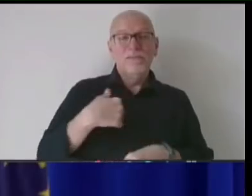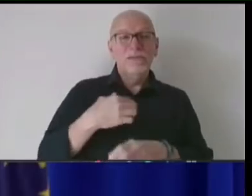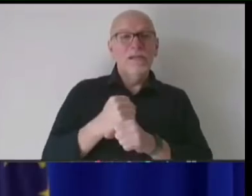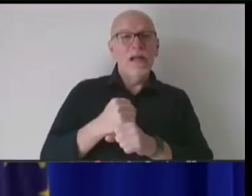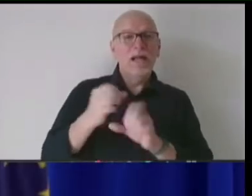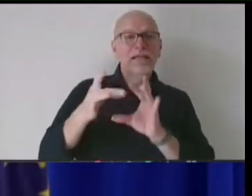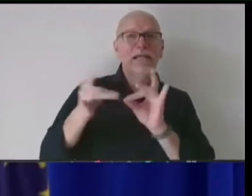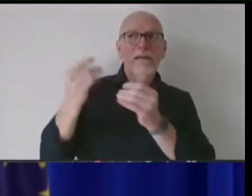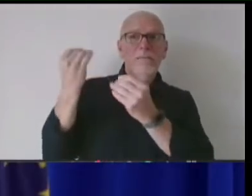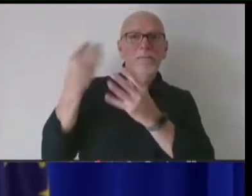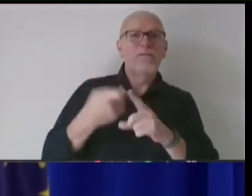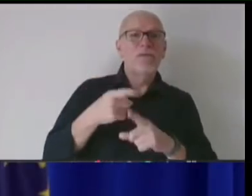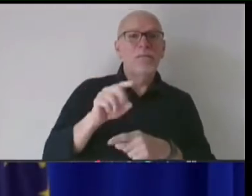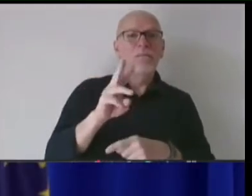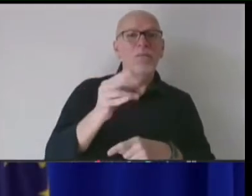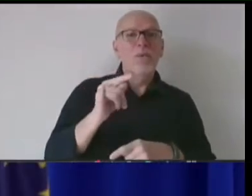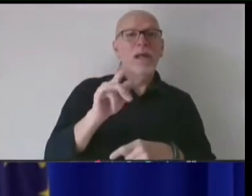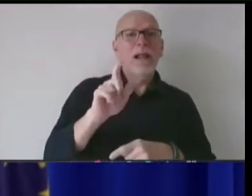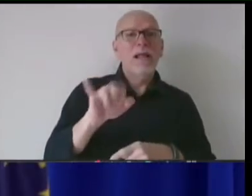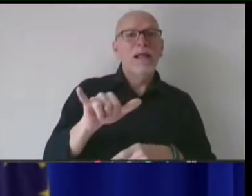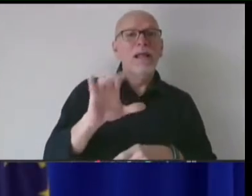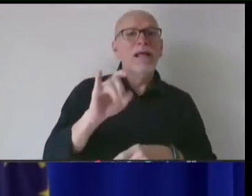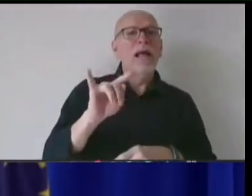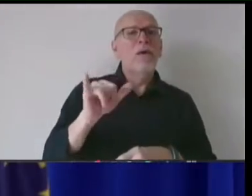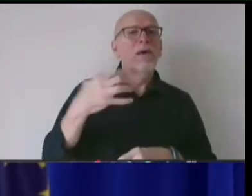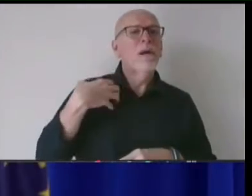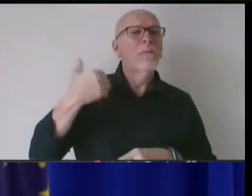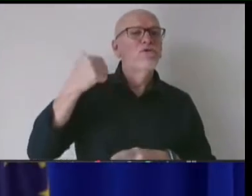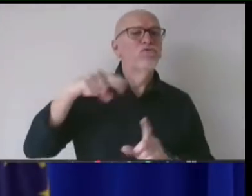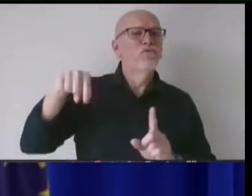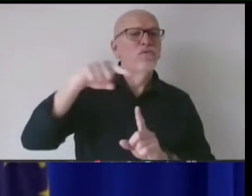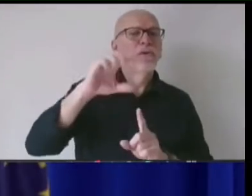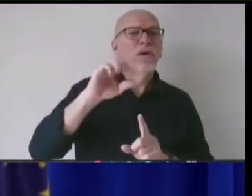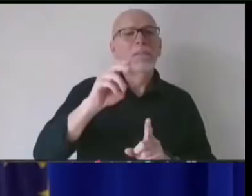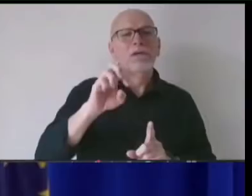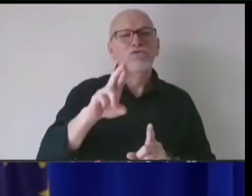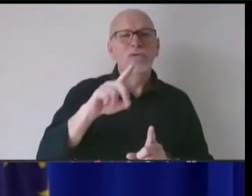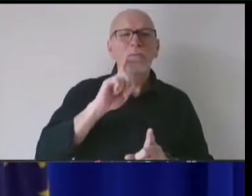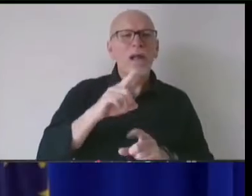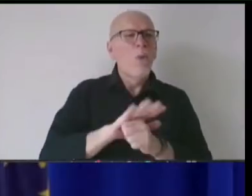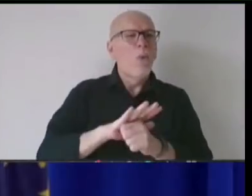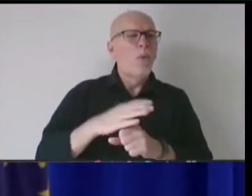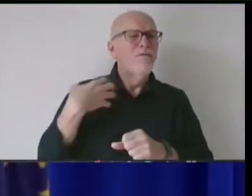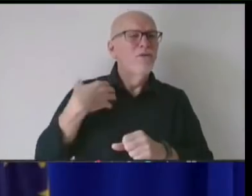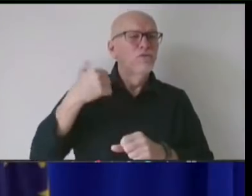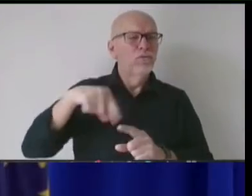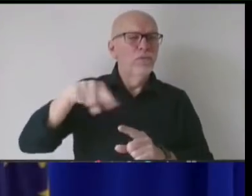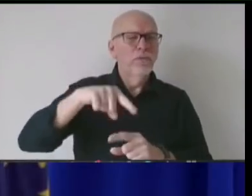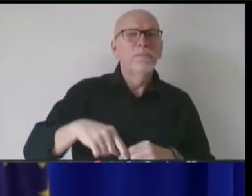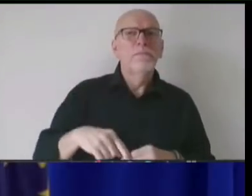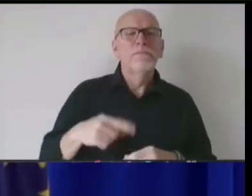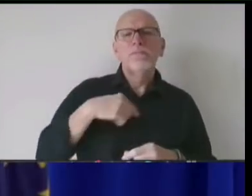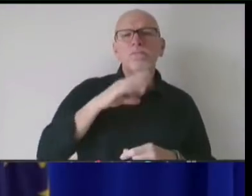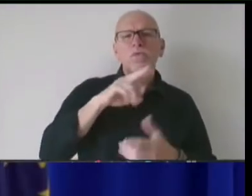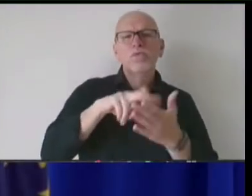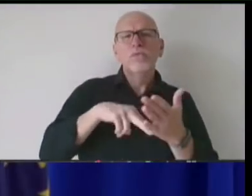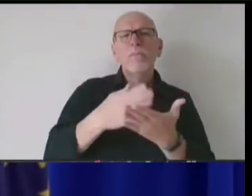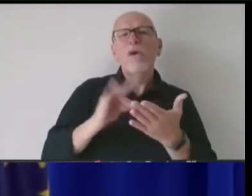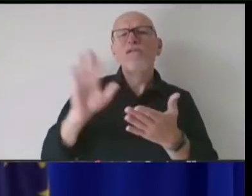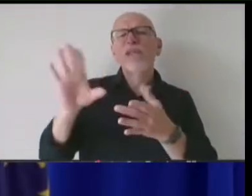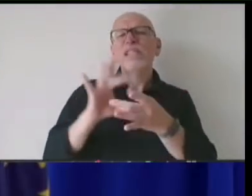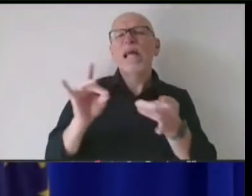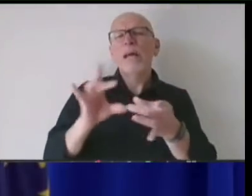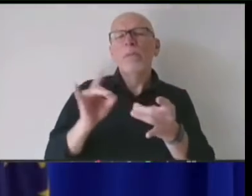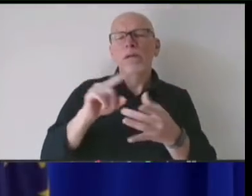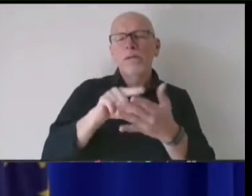statement from the Whitley County Commissioners speaking about local officials, and I will read part of their statement